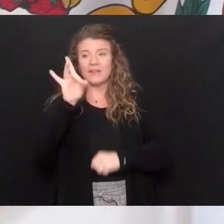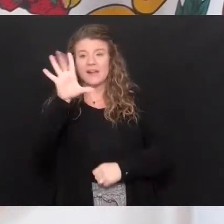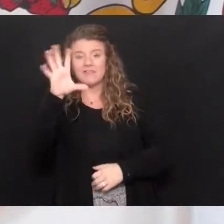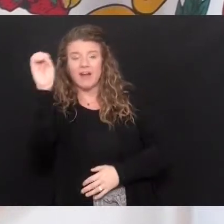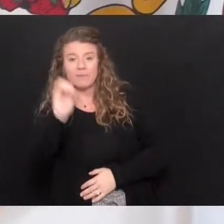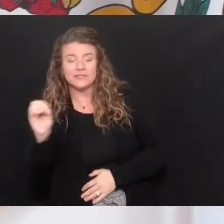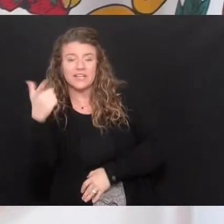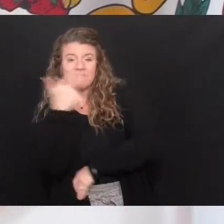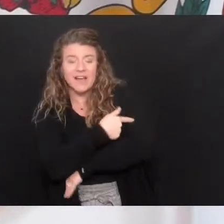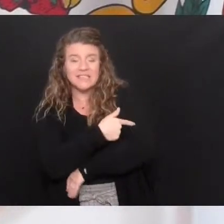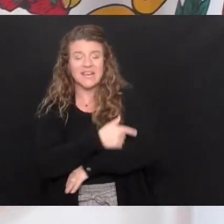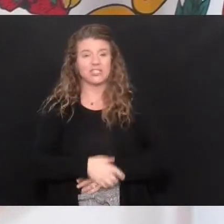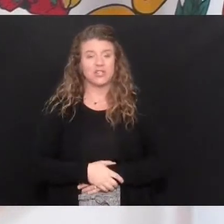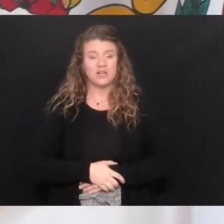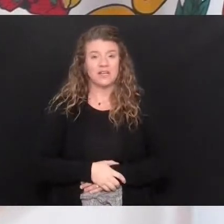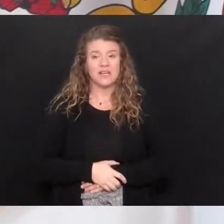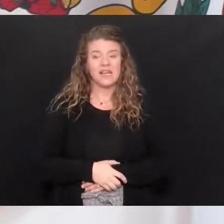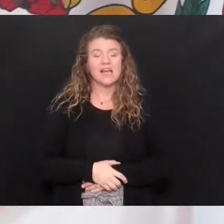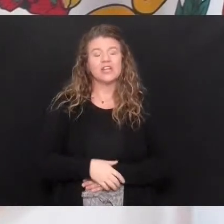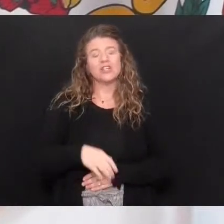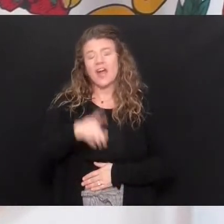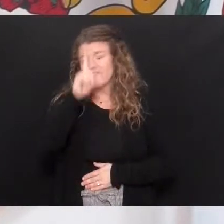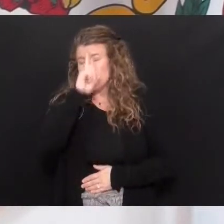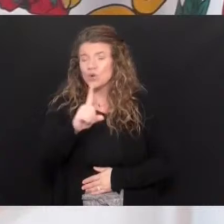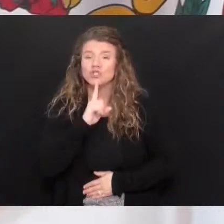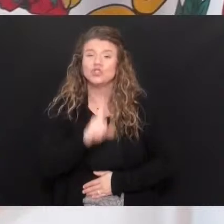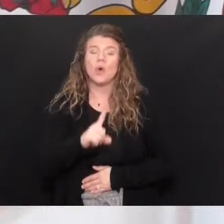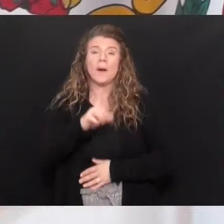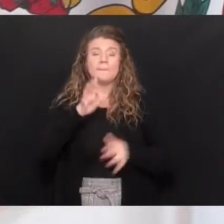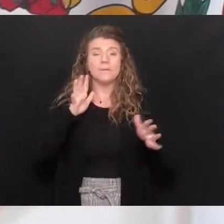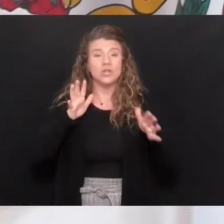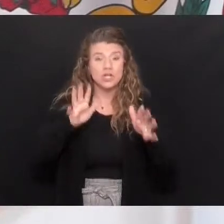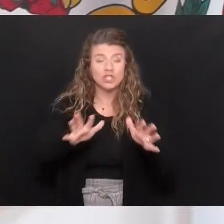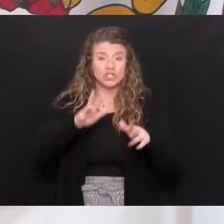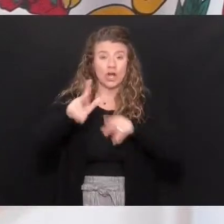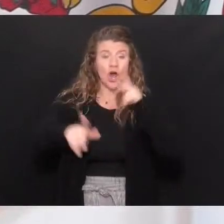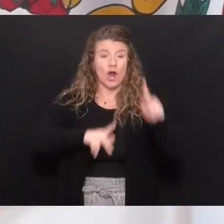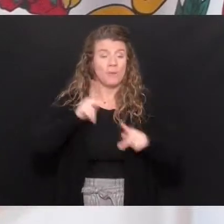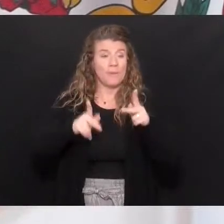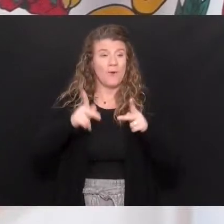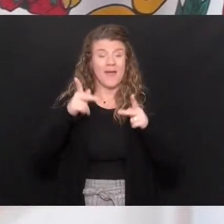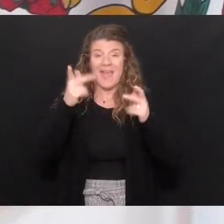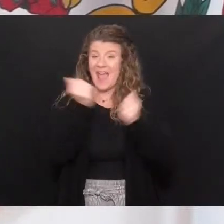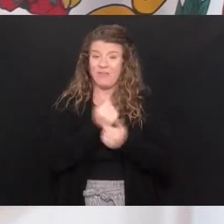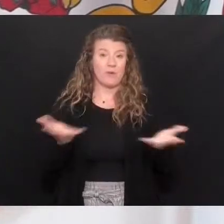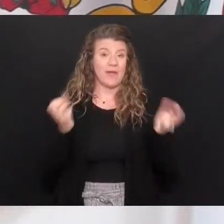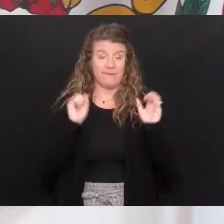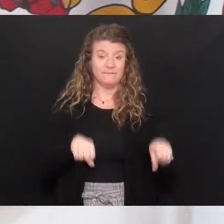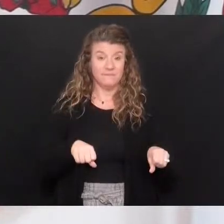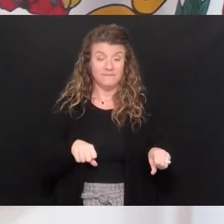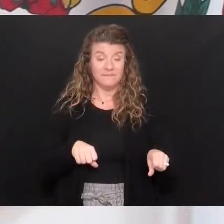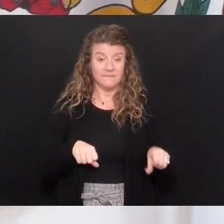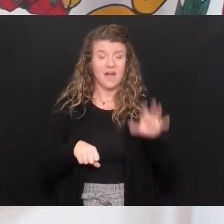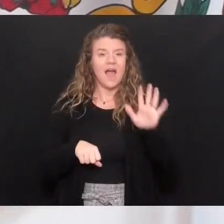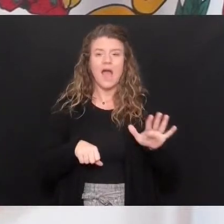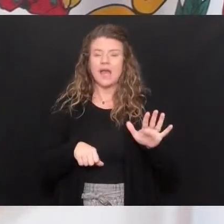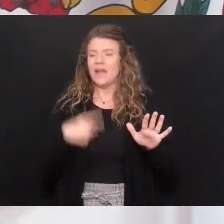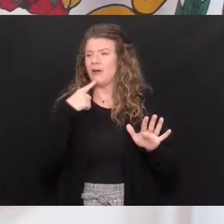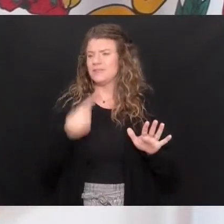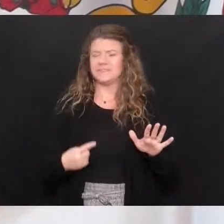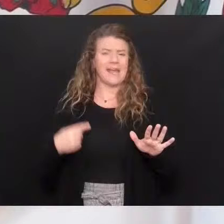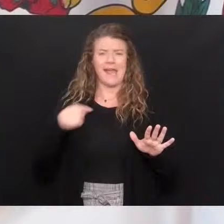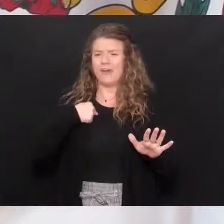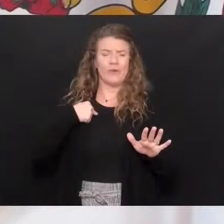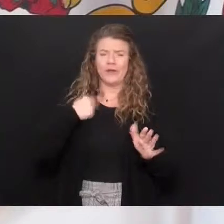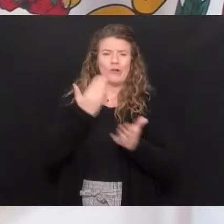85% vaccination, to absolutely push our people every way I can. Now, to say that, if we don't